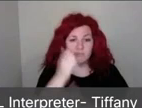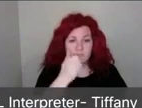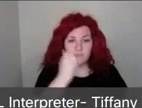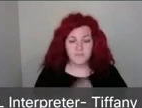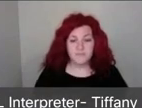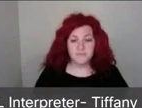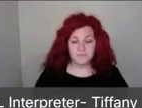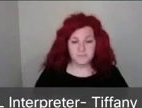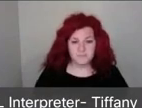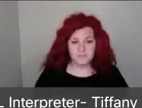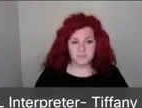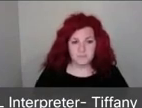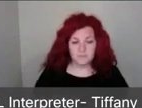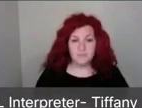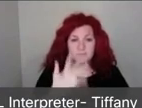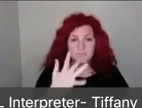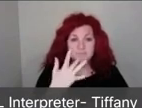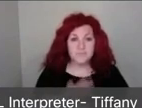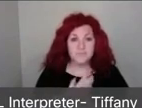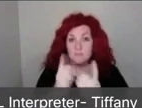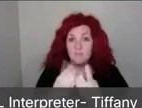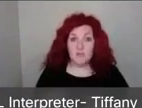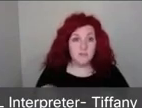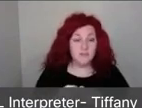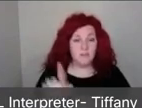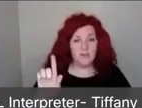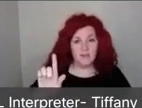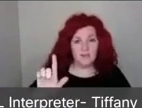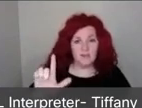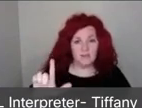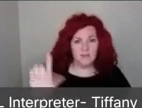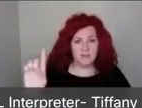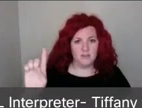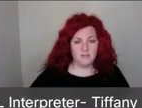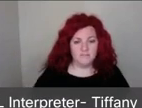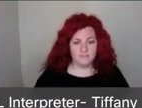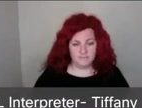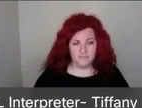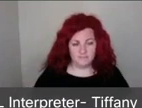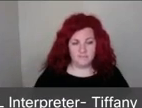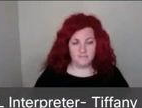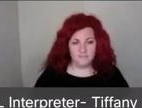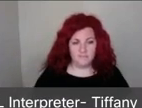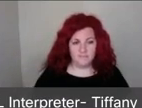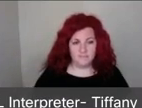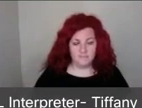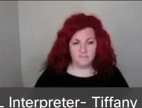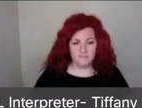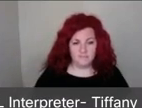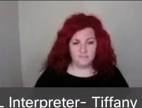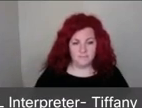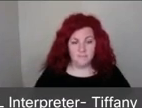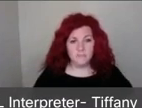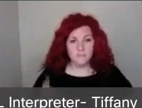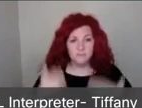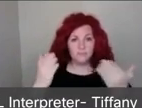would like for these school districts to remain in the same legislative district. We propose that the Native American majority